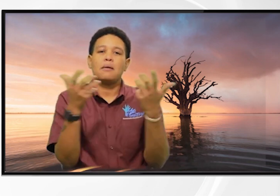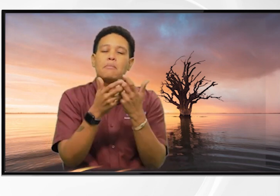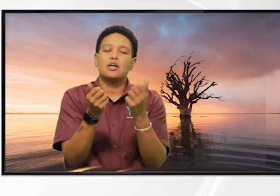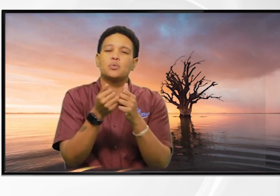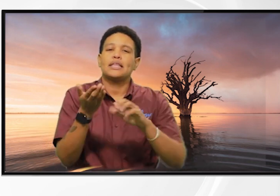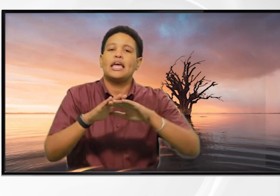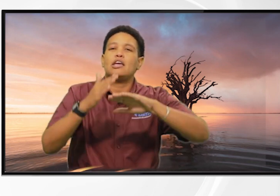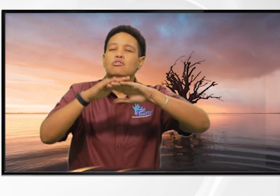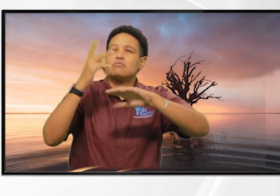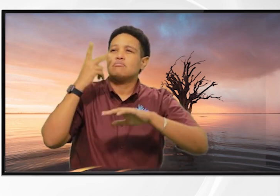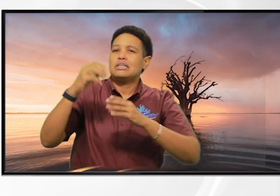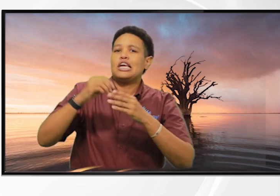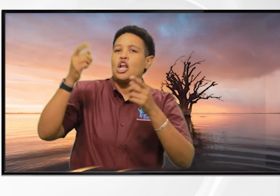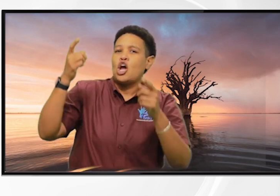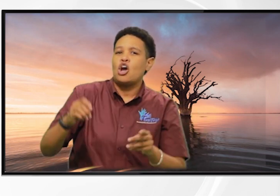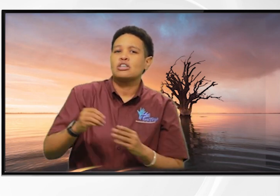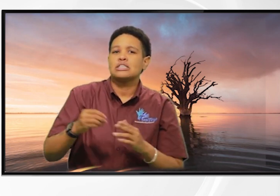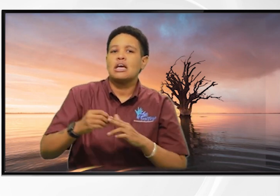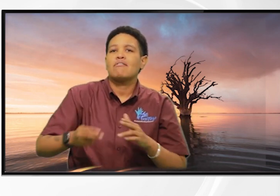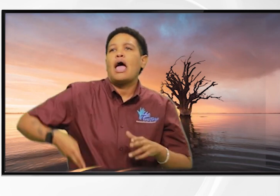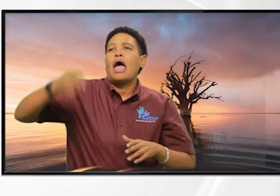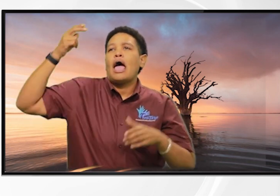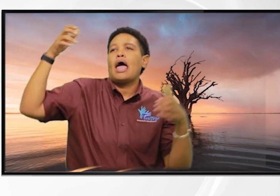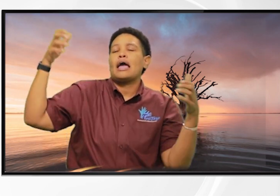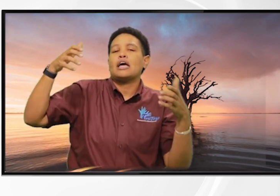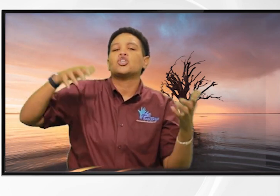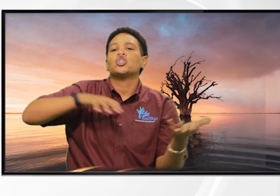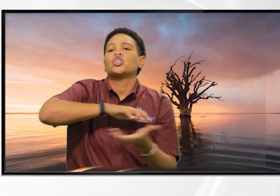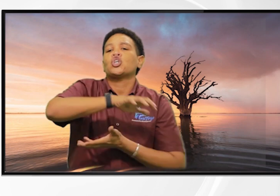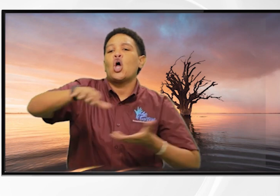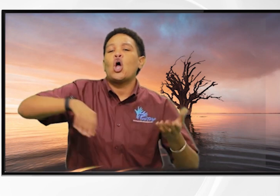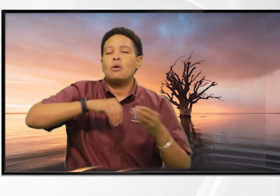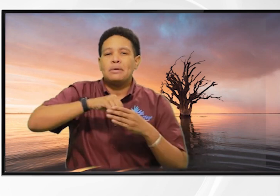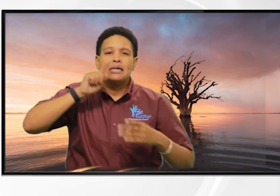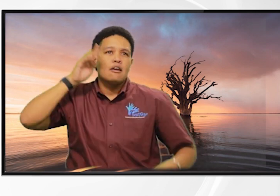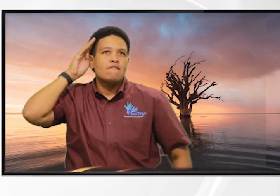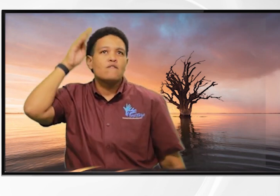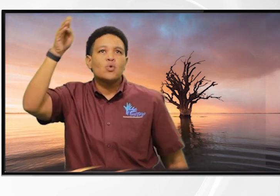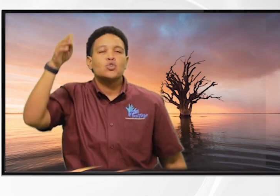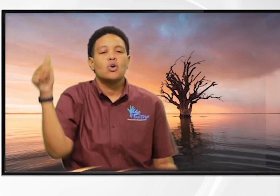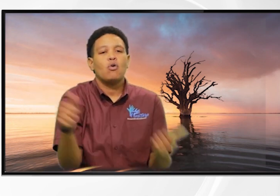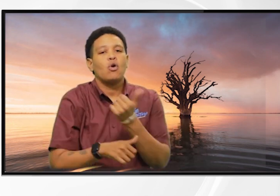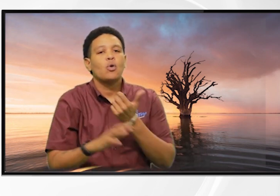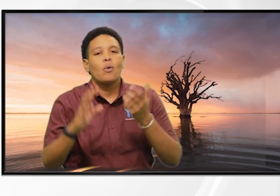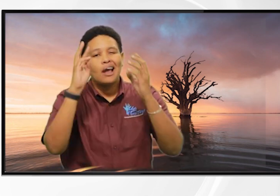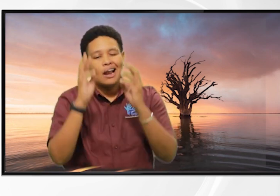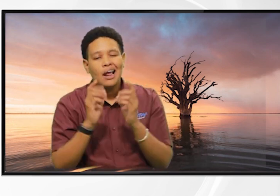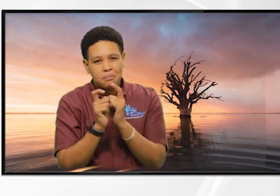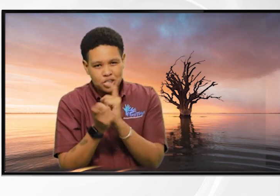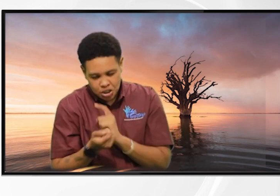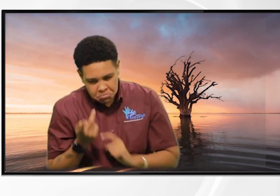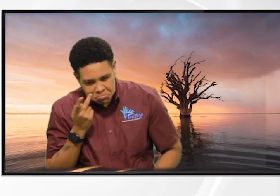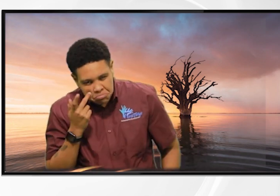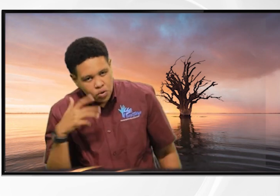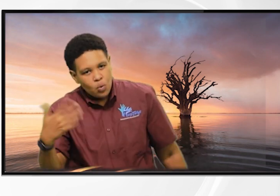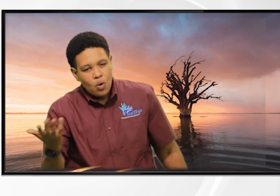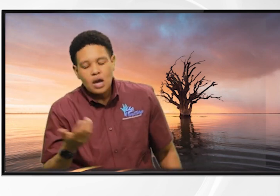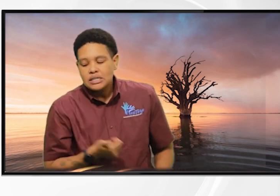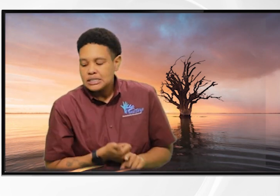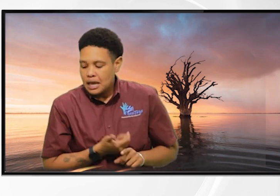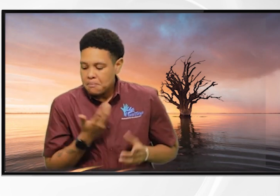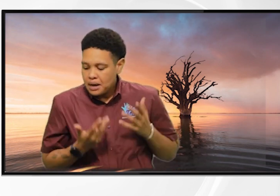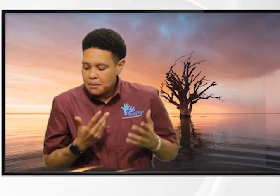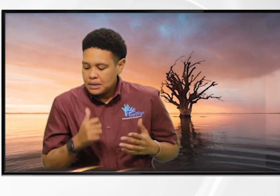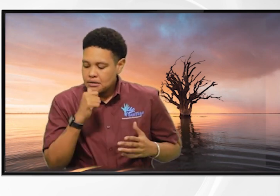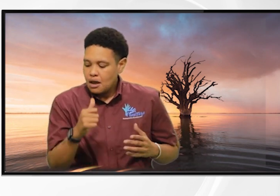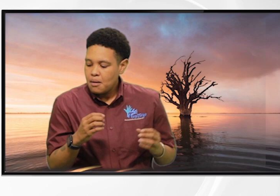an increase in the occurrence of higher category storms in the future under climate change. That is, there may